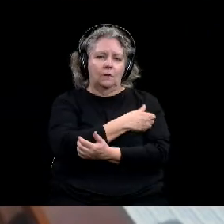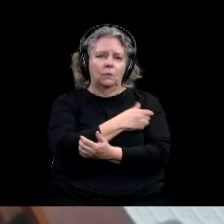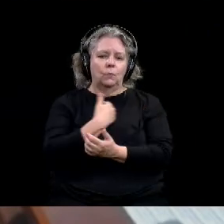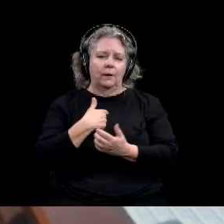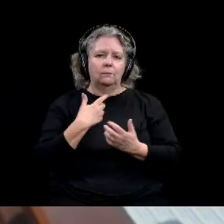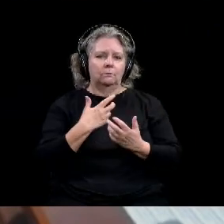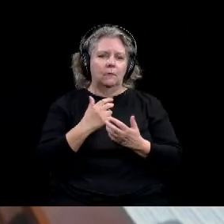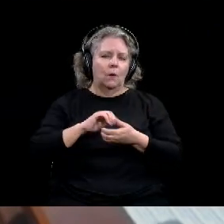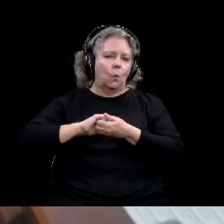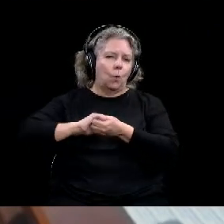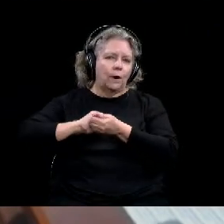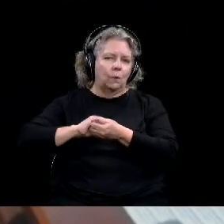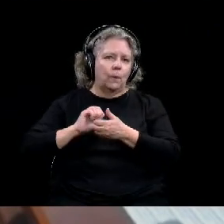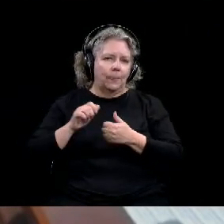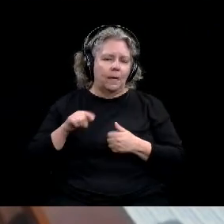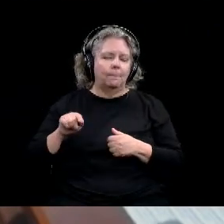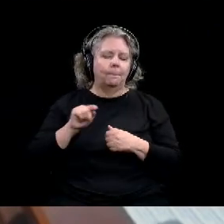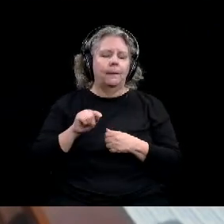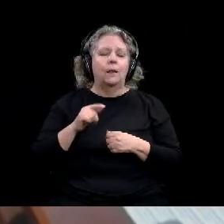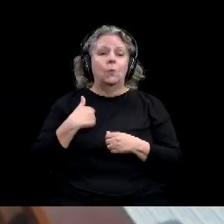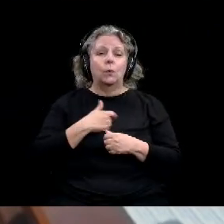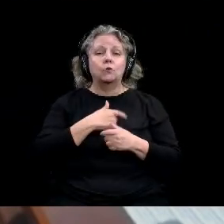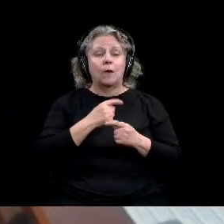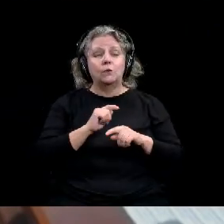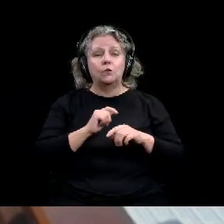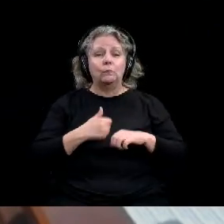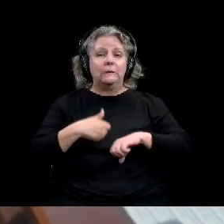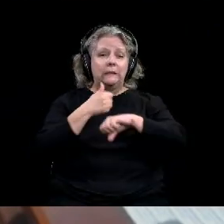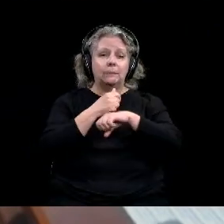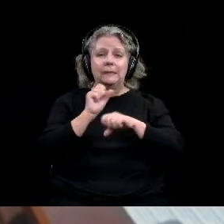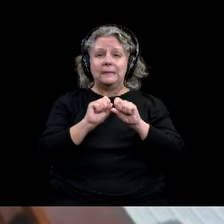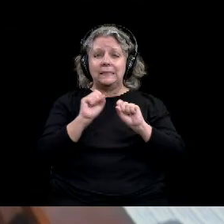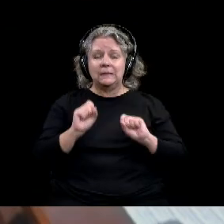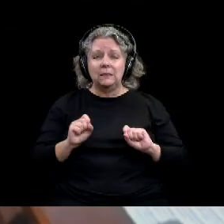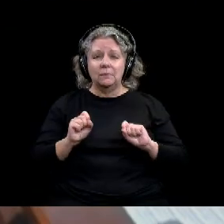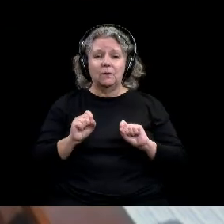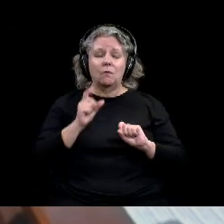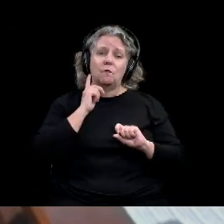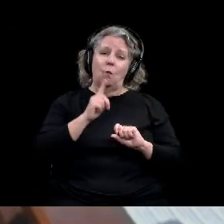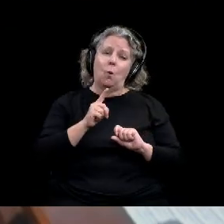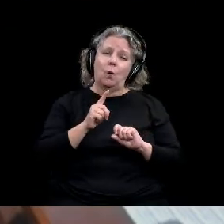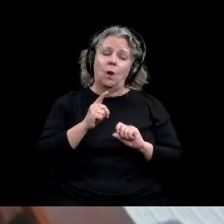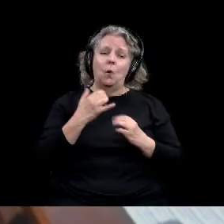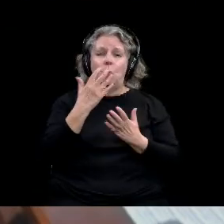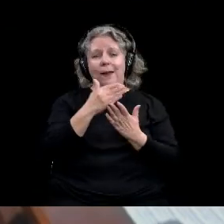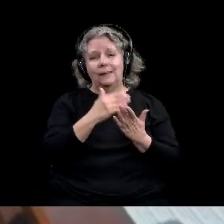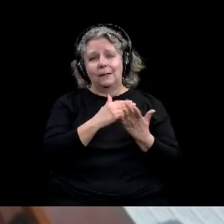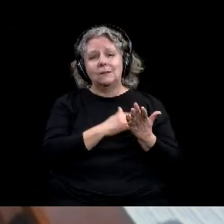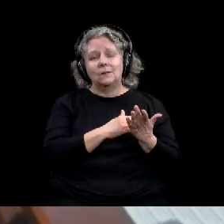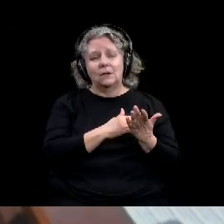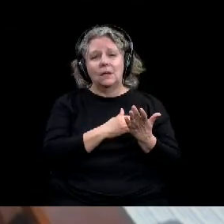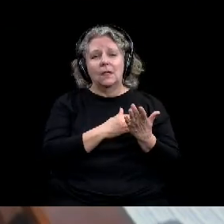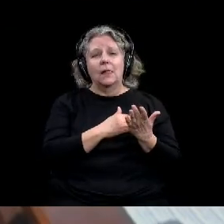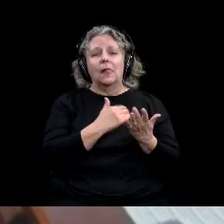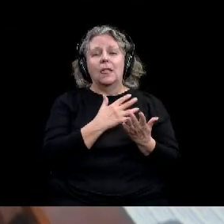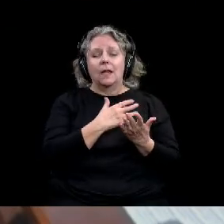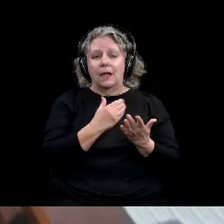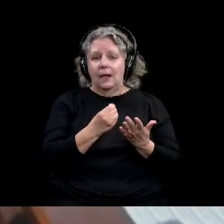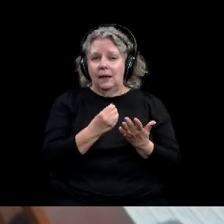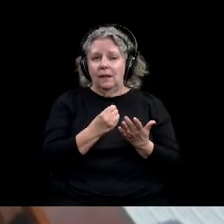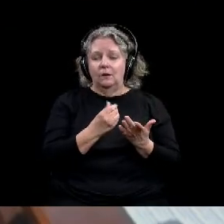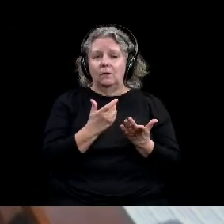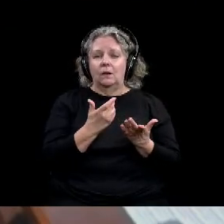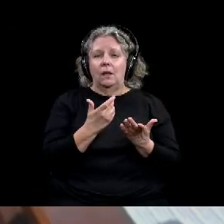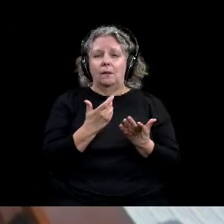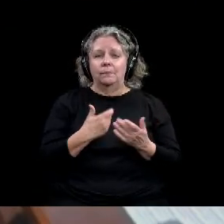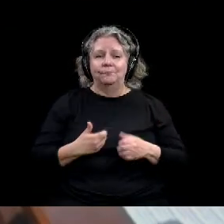begin to populate a wait list and formulate a means for administering. But short of that, we will continue to partner